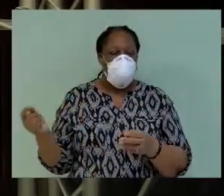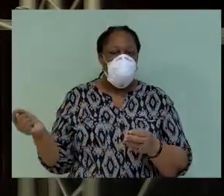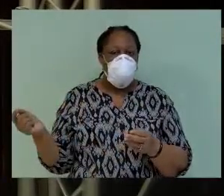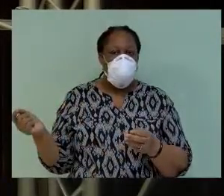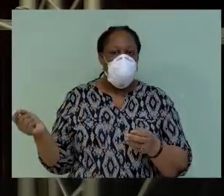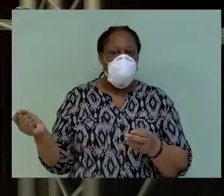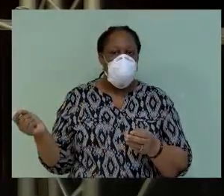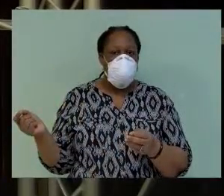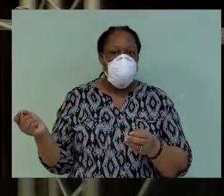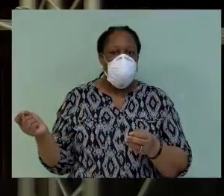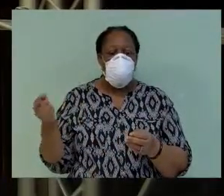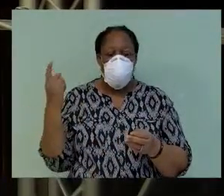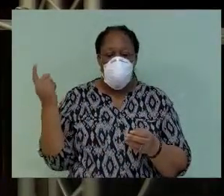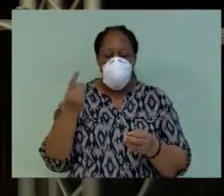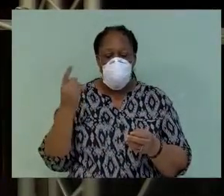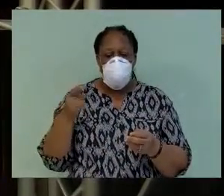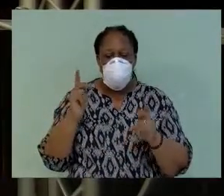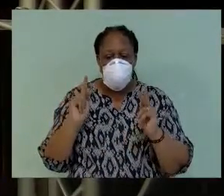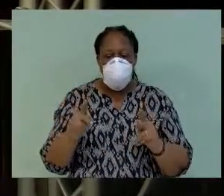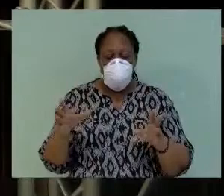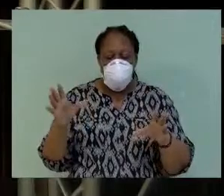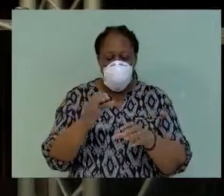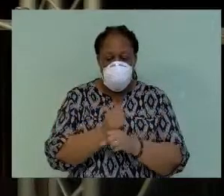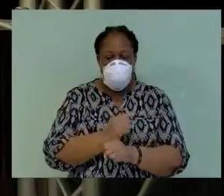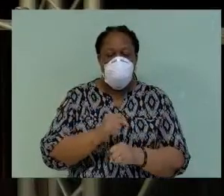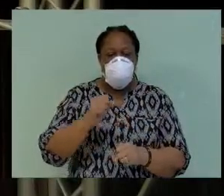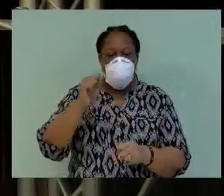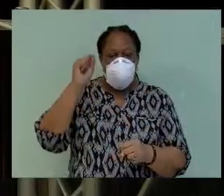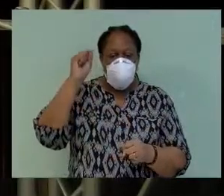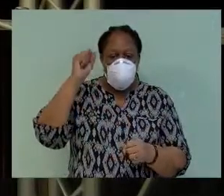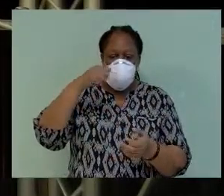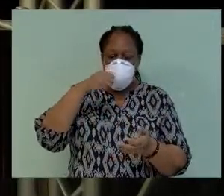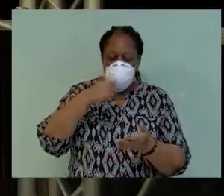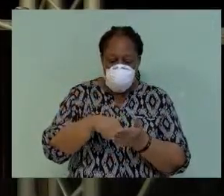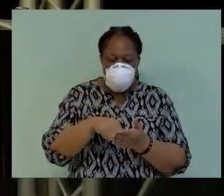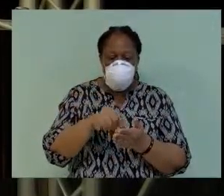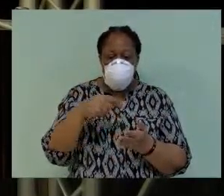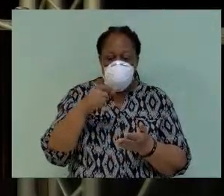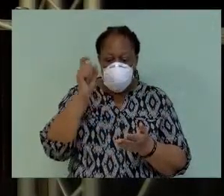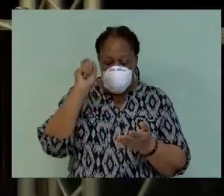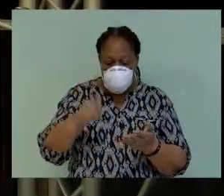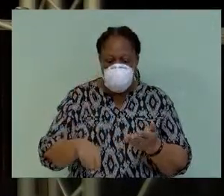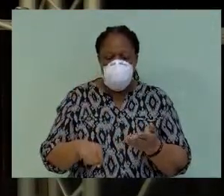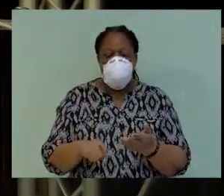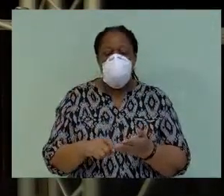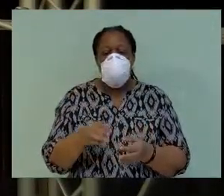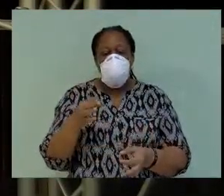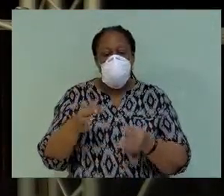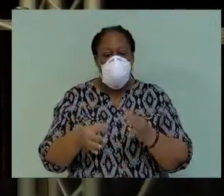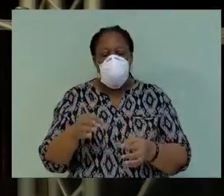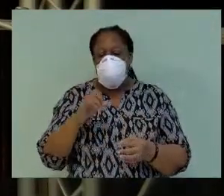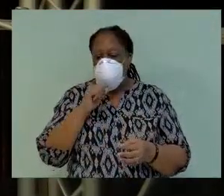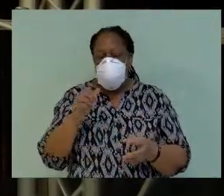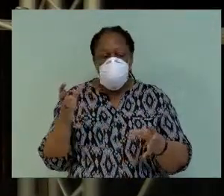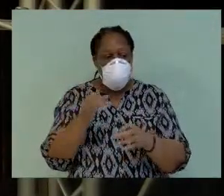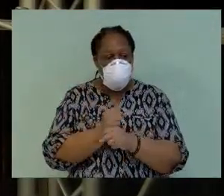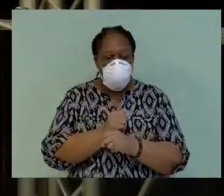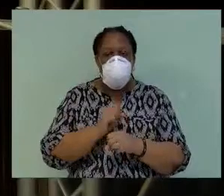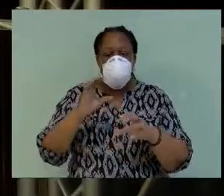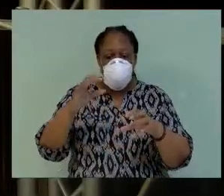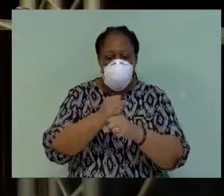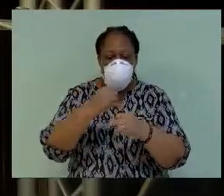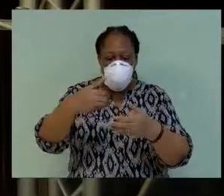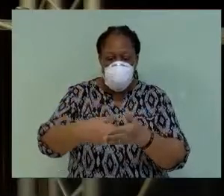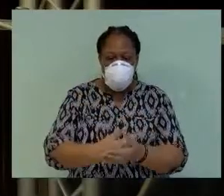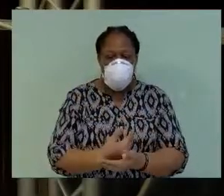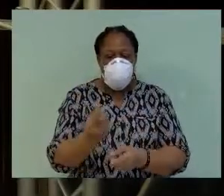only served cases will be listed. If the date is not served, a new date will be given. The District